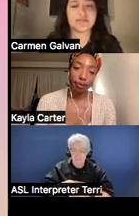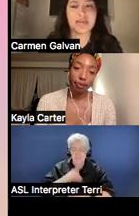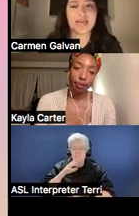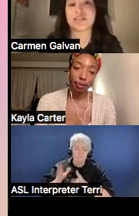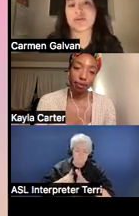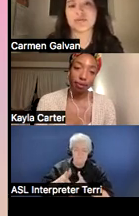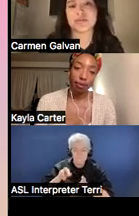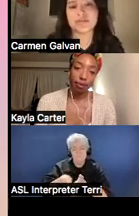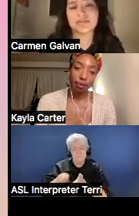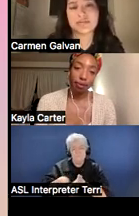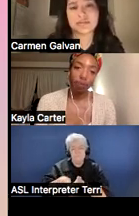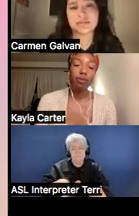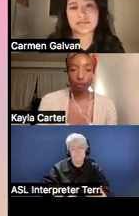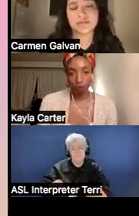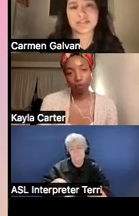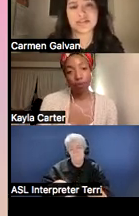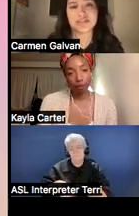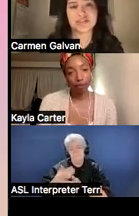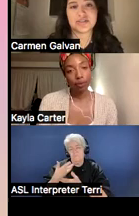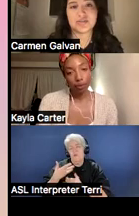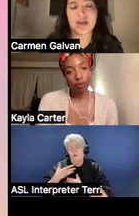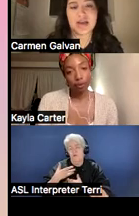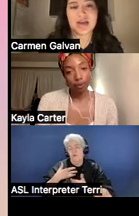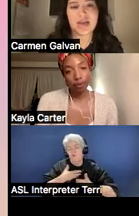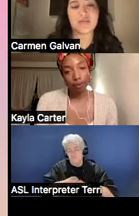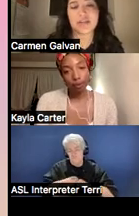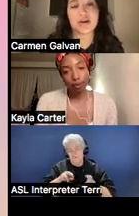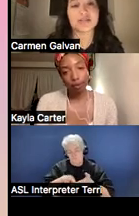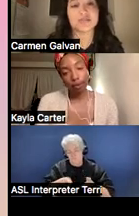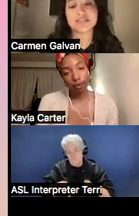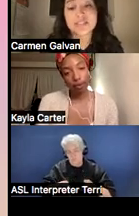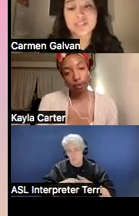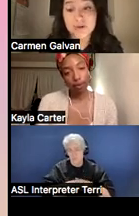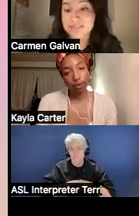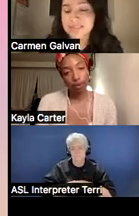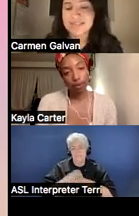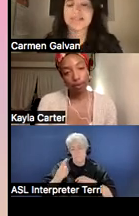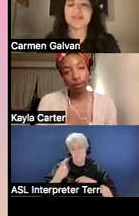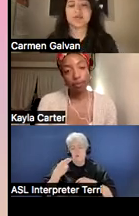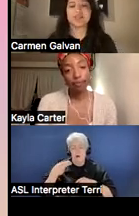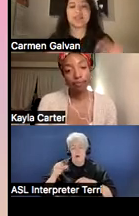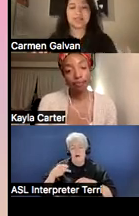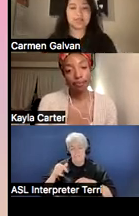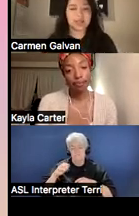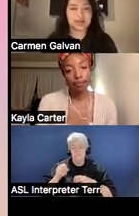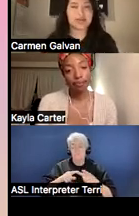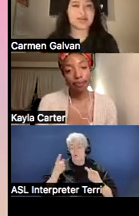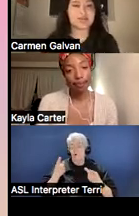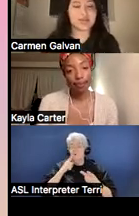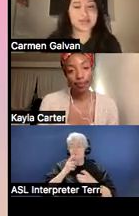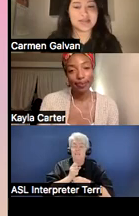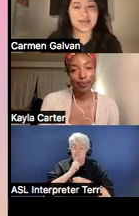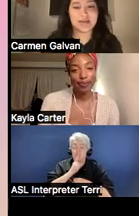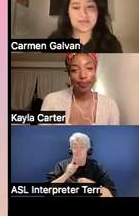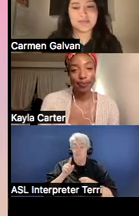of anecdotal research at one of the hospices that she worked. So we just like to make sure that